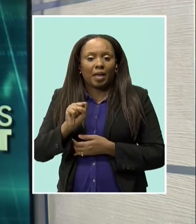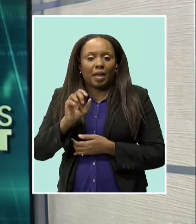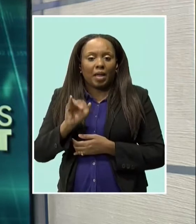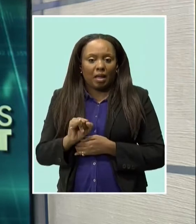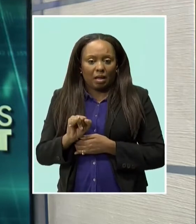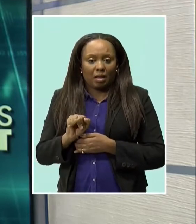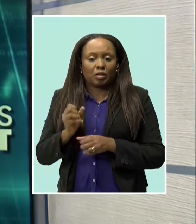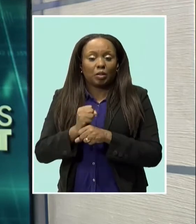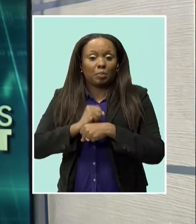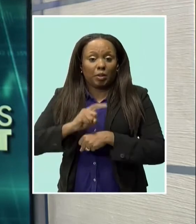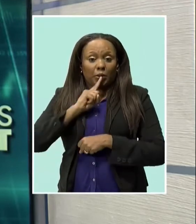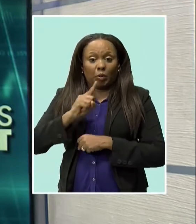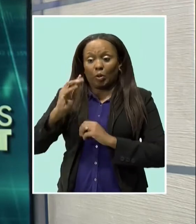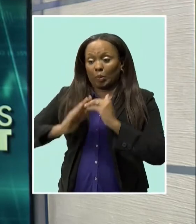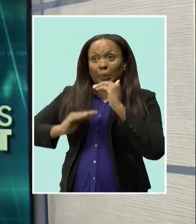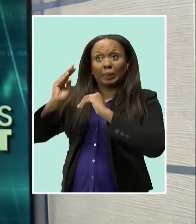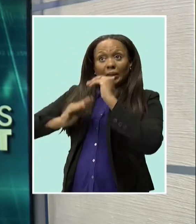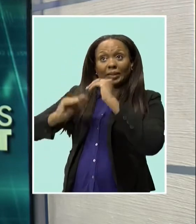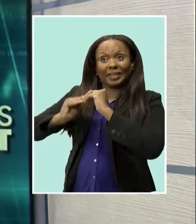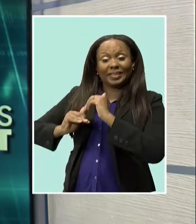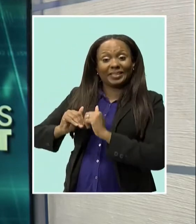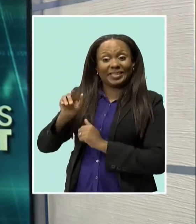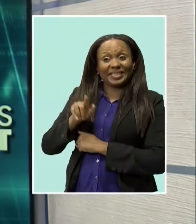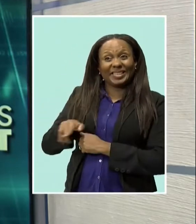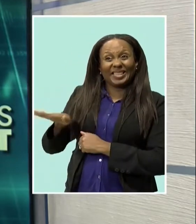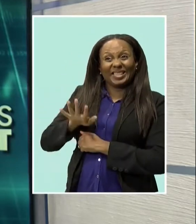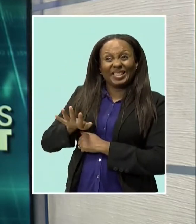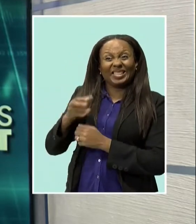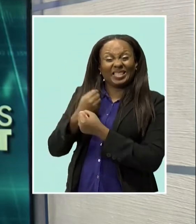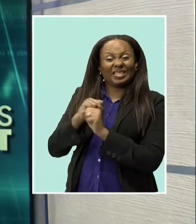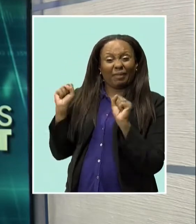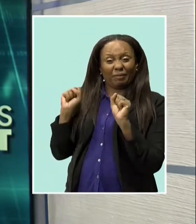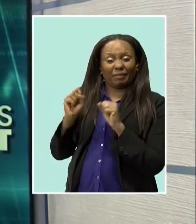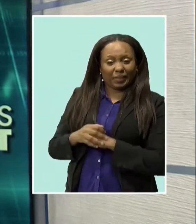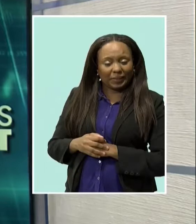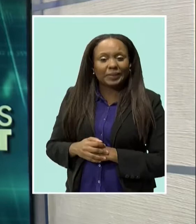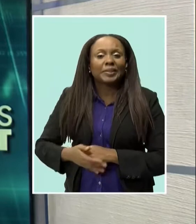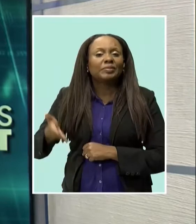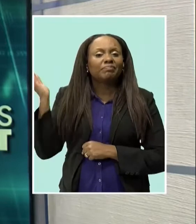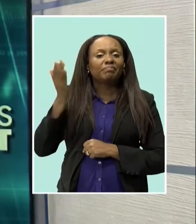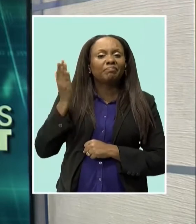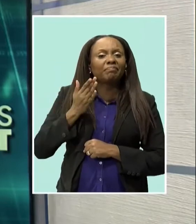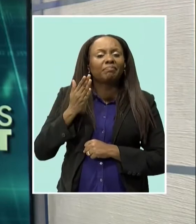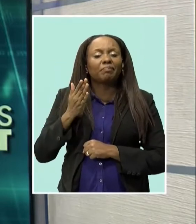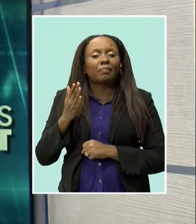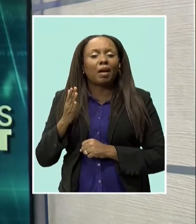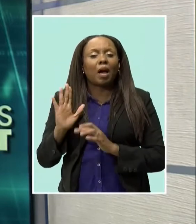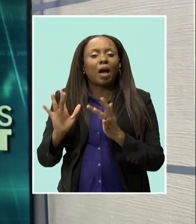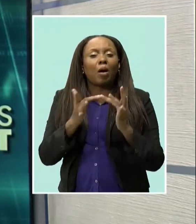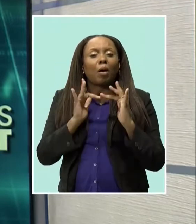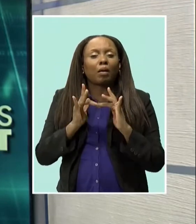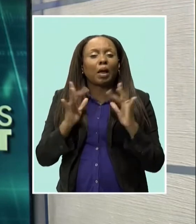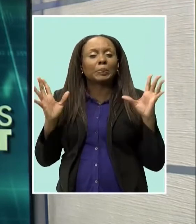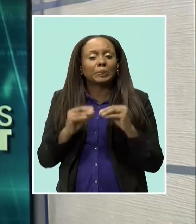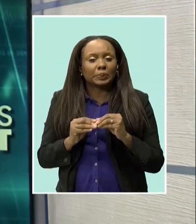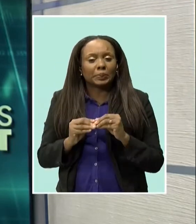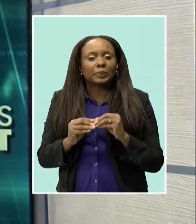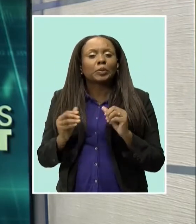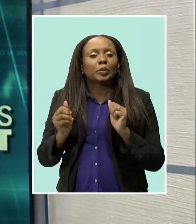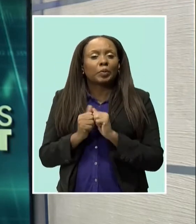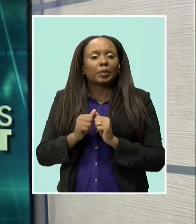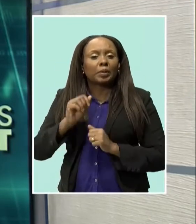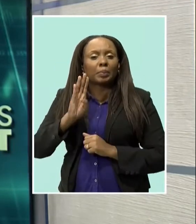extra steps it has taken to ensure its buildings are safe. He was speaking during a webinar hosted by the Barbados Manufacturers